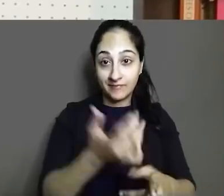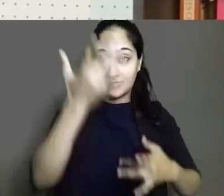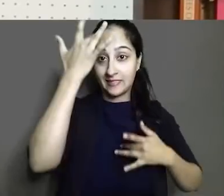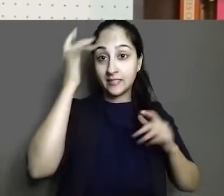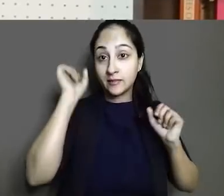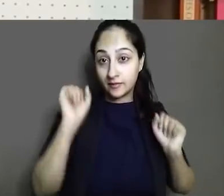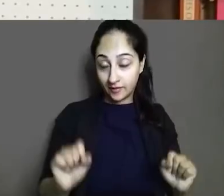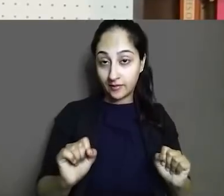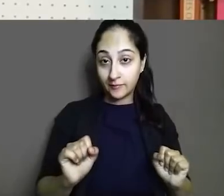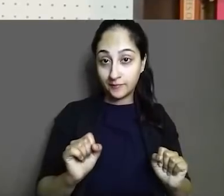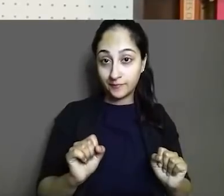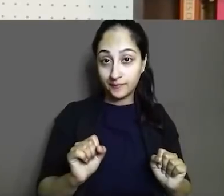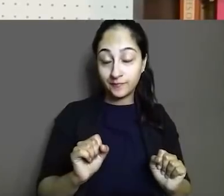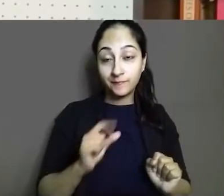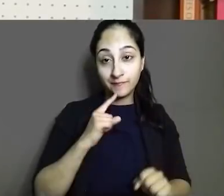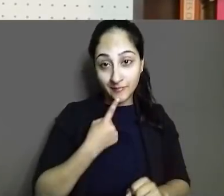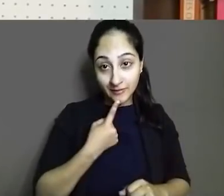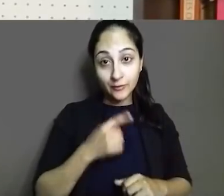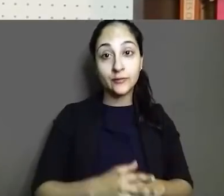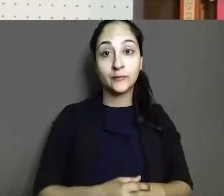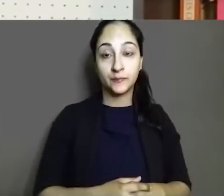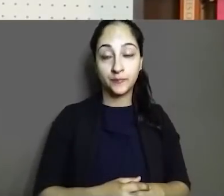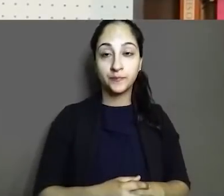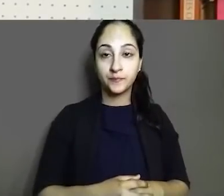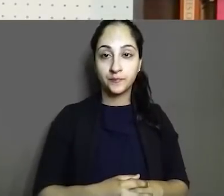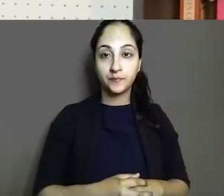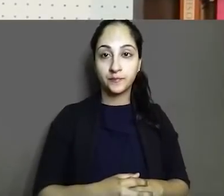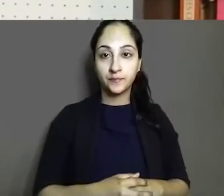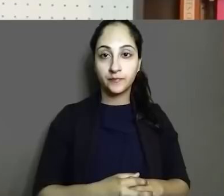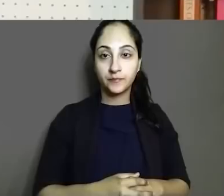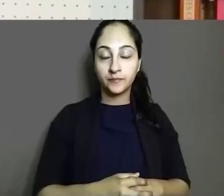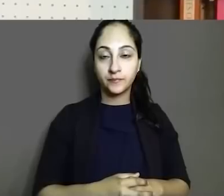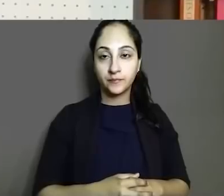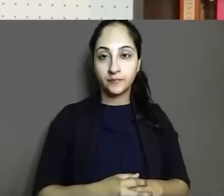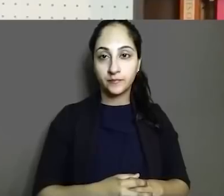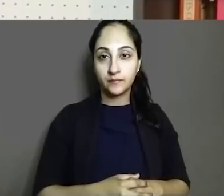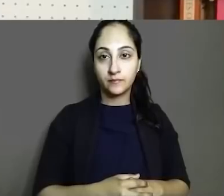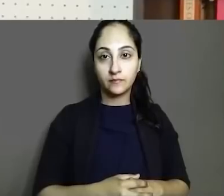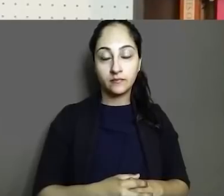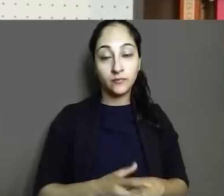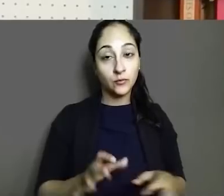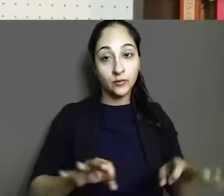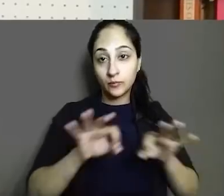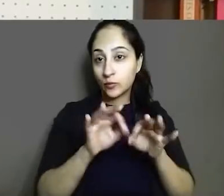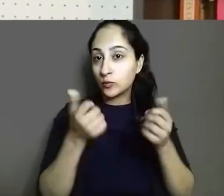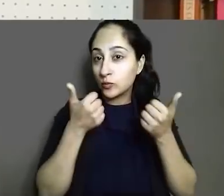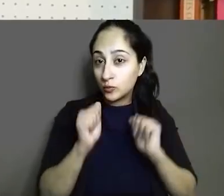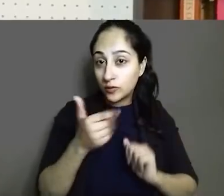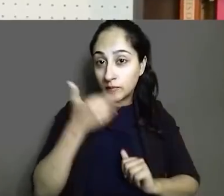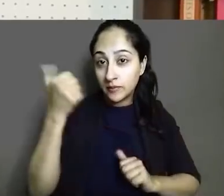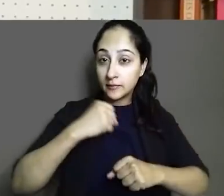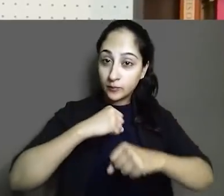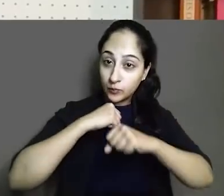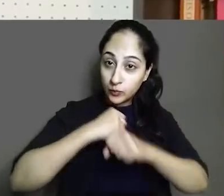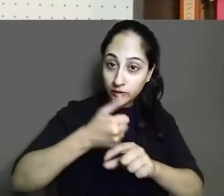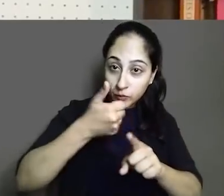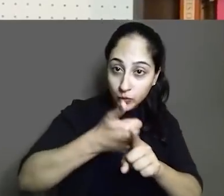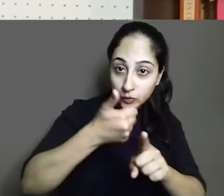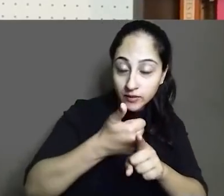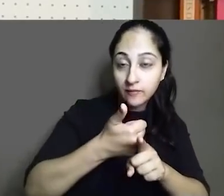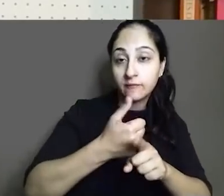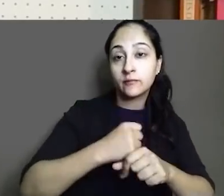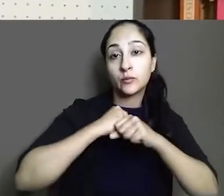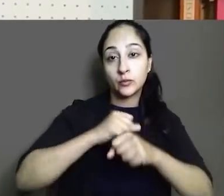like multi-generational families and all. But I would say this, having seen patients with COVID